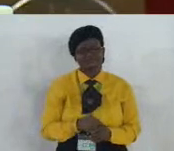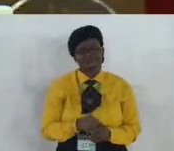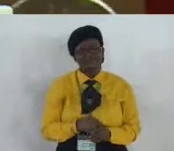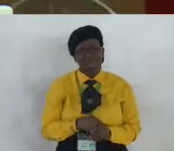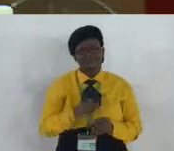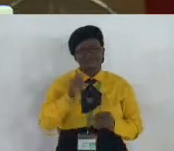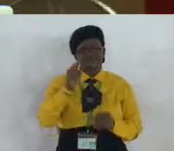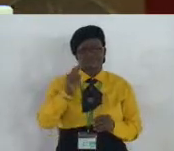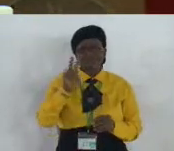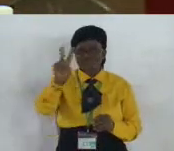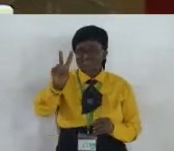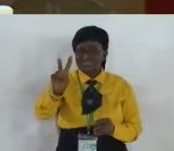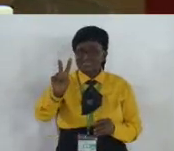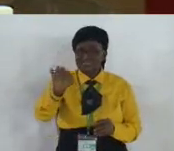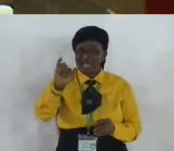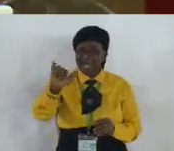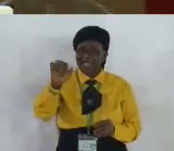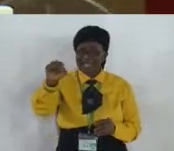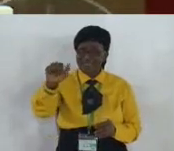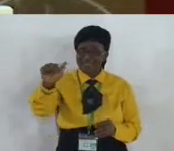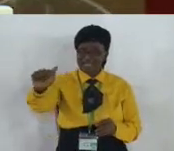visa granted."